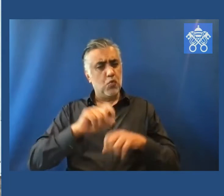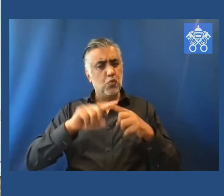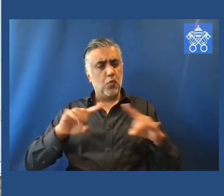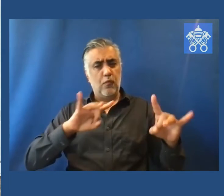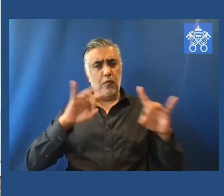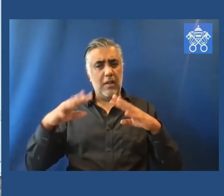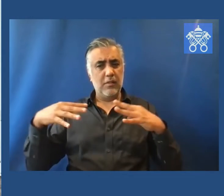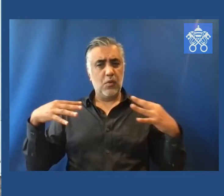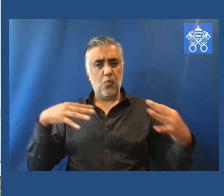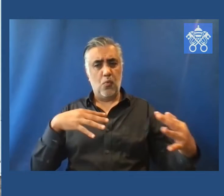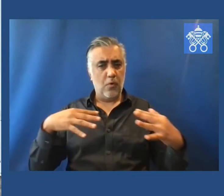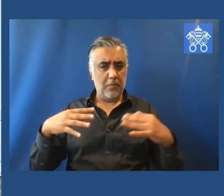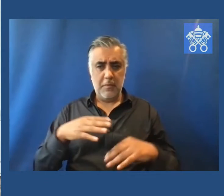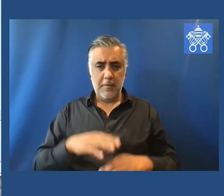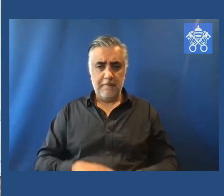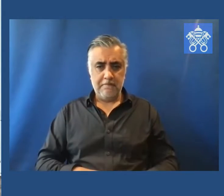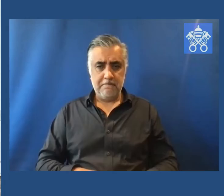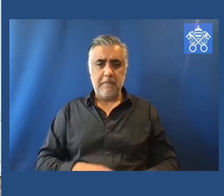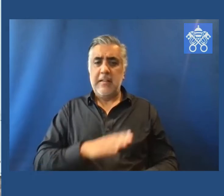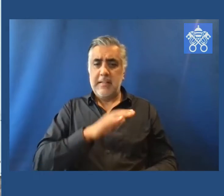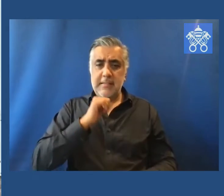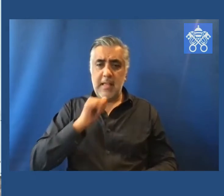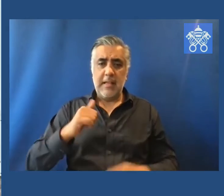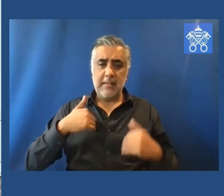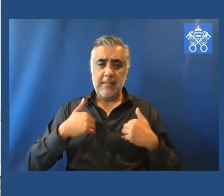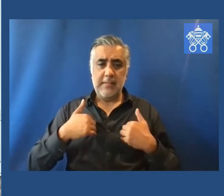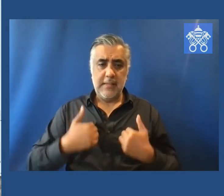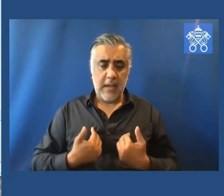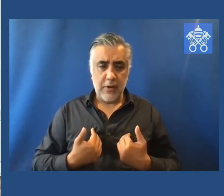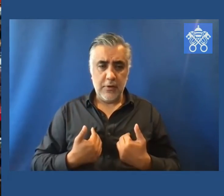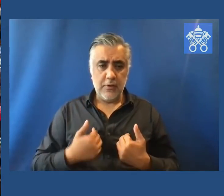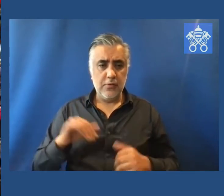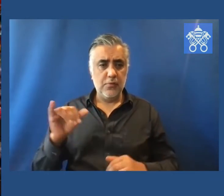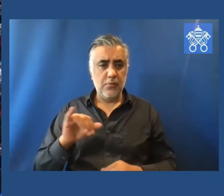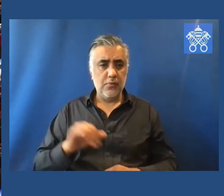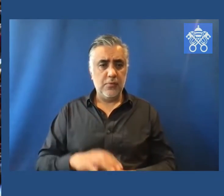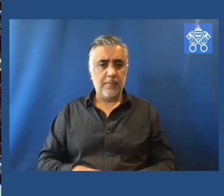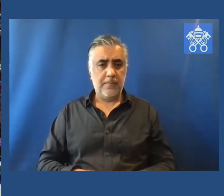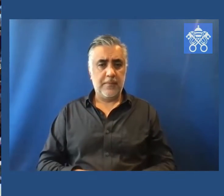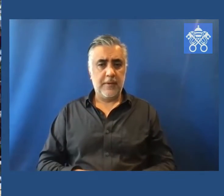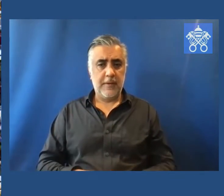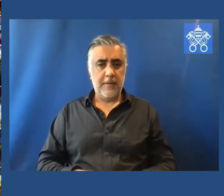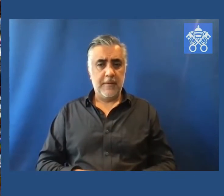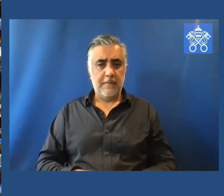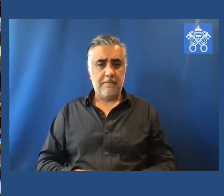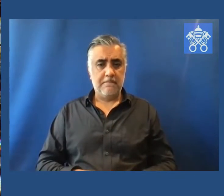let us never become used to violence and war. Let us not tire.